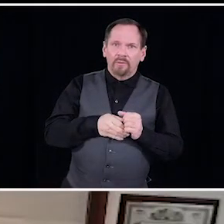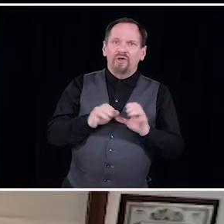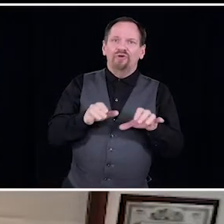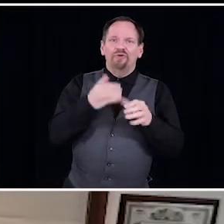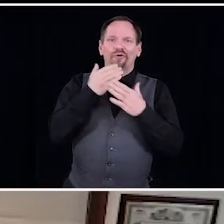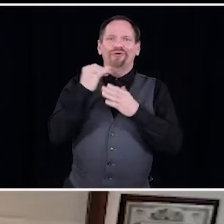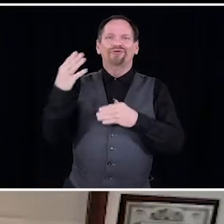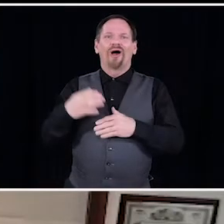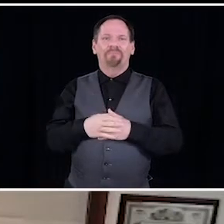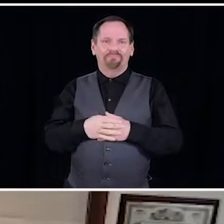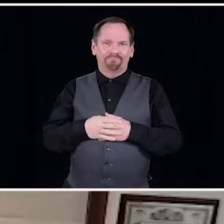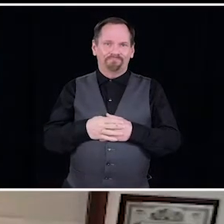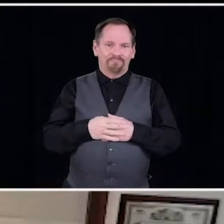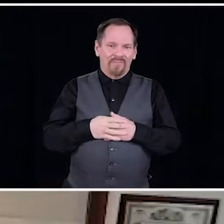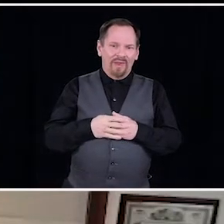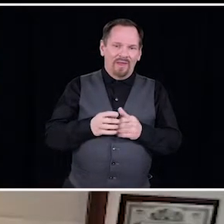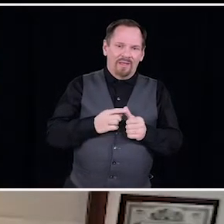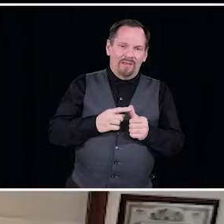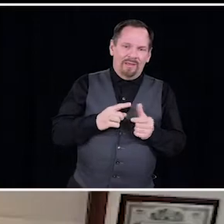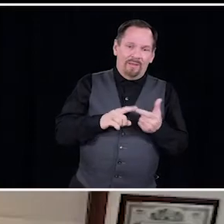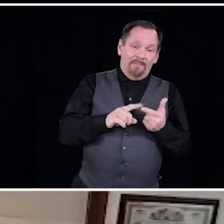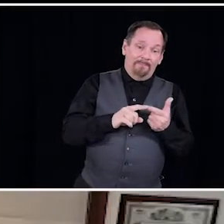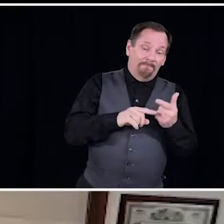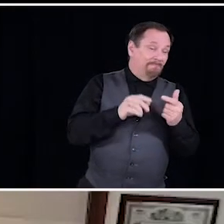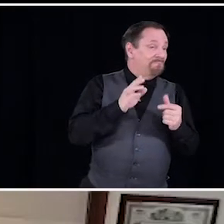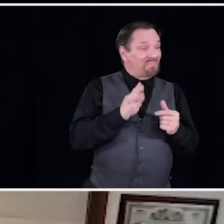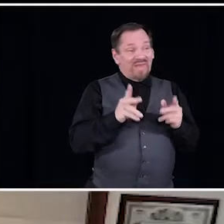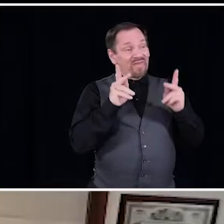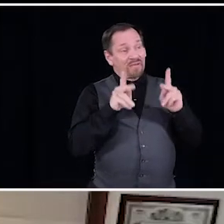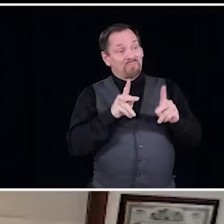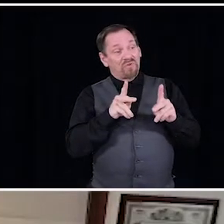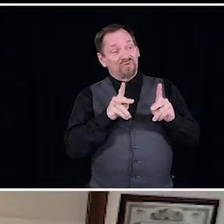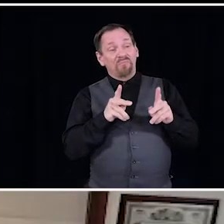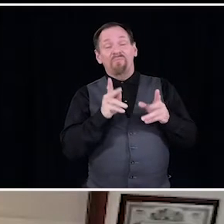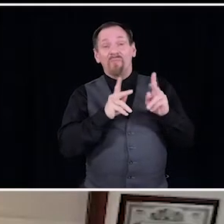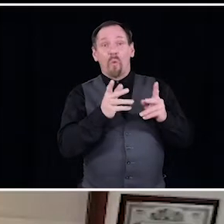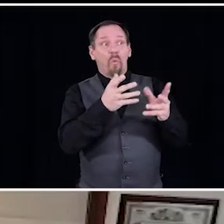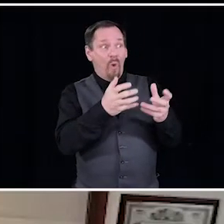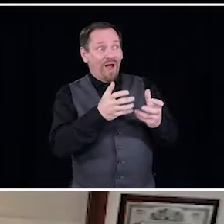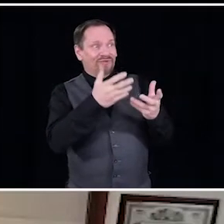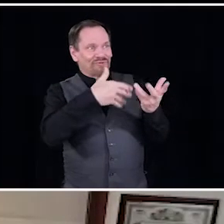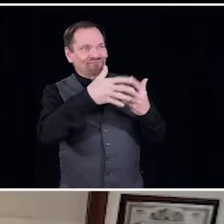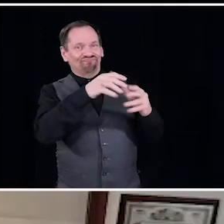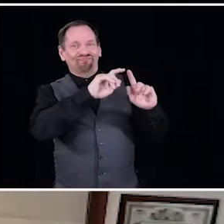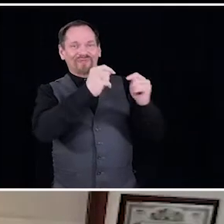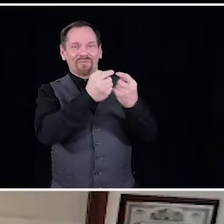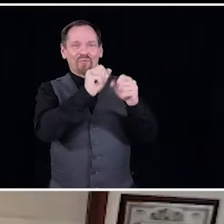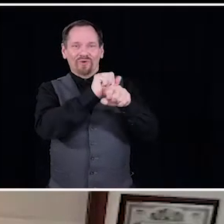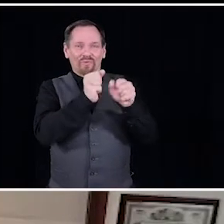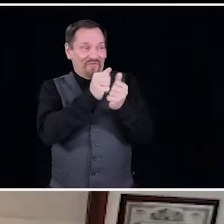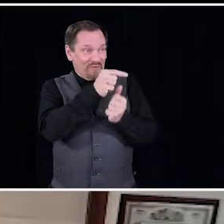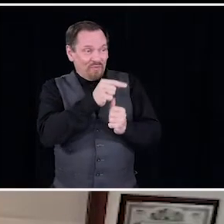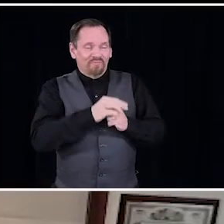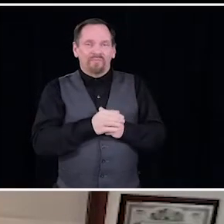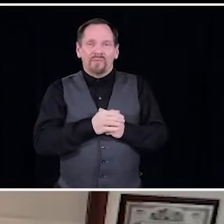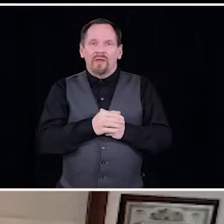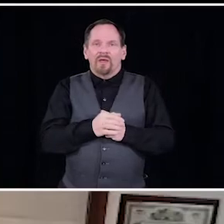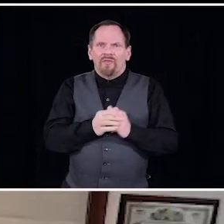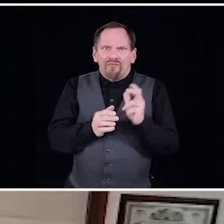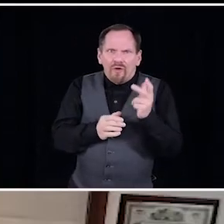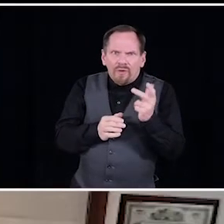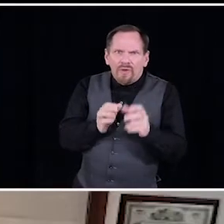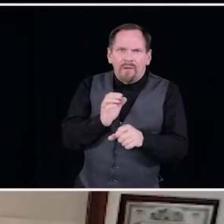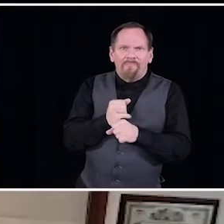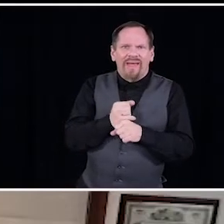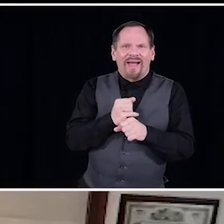job. Second, be the kind of person people want to work with. Third, make an effort to stay connected with people.